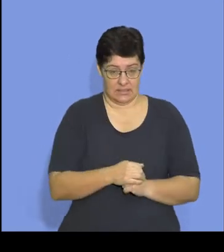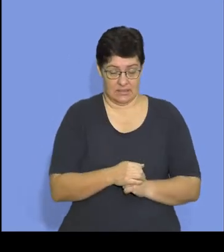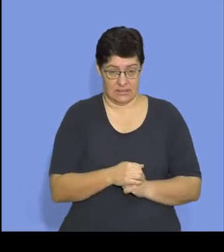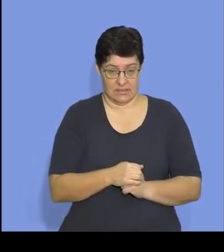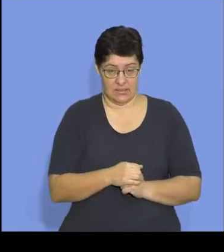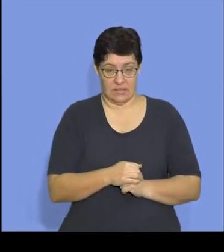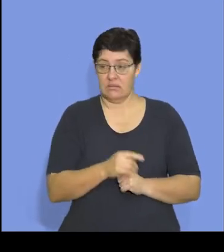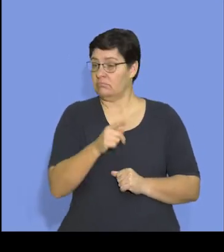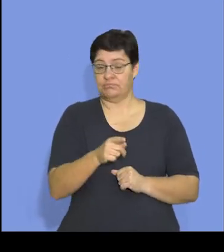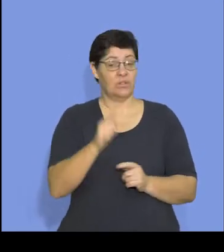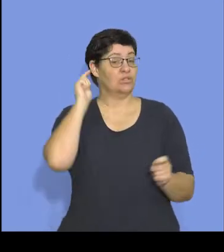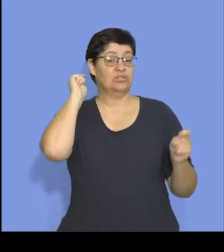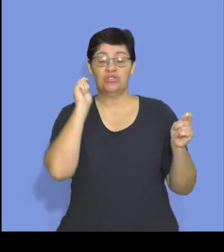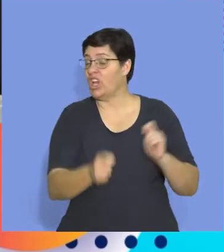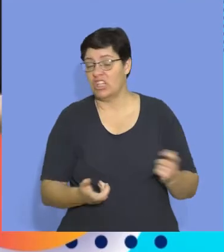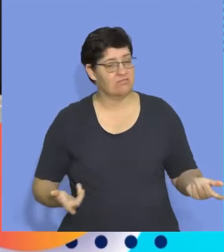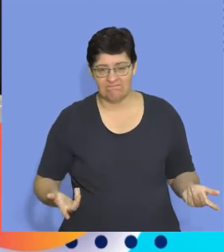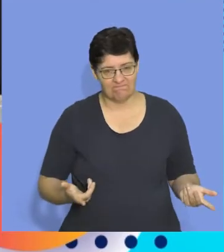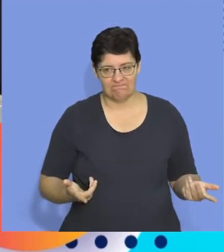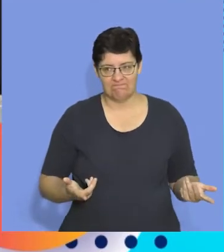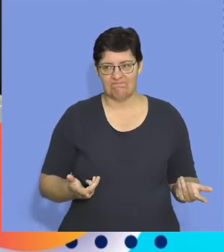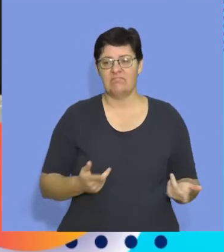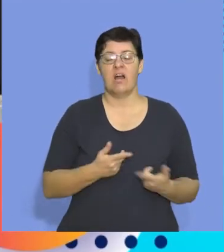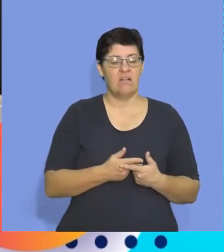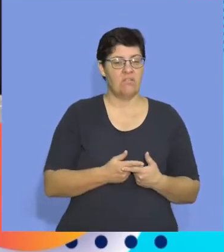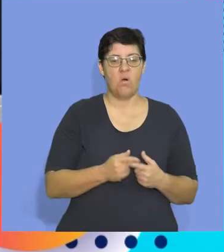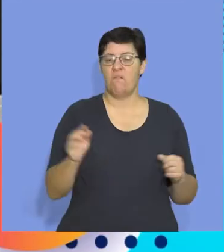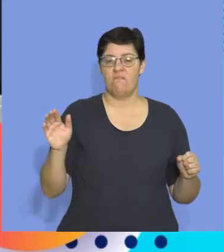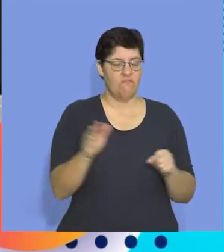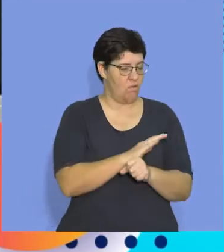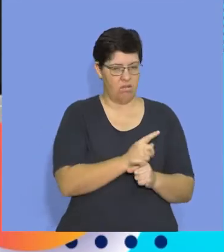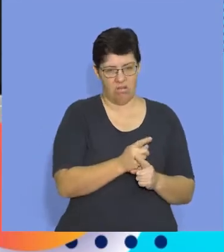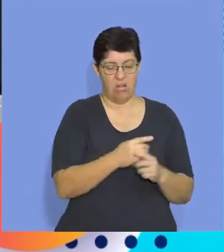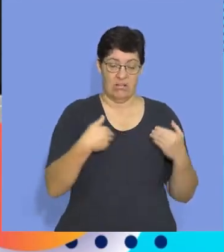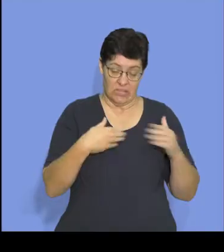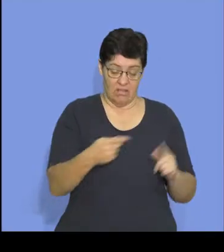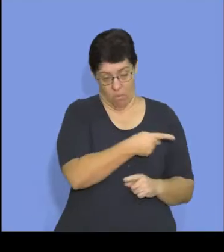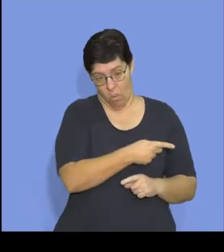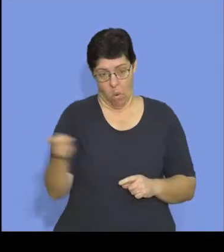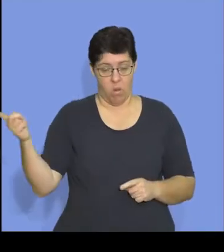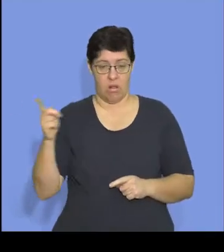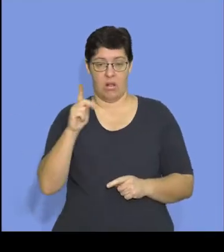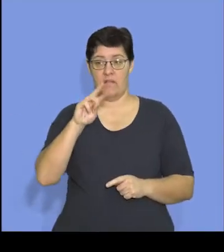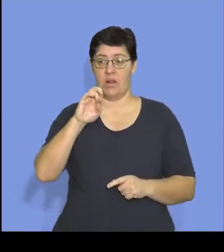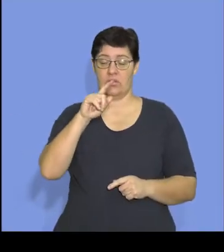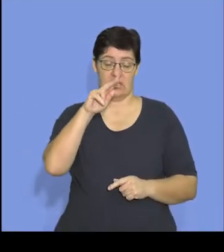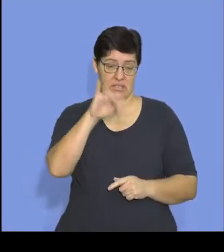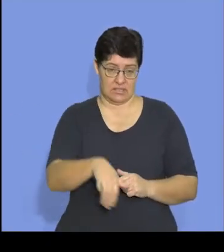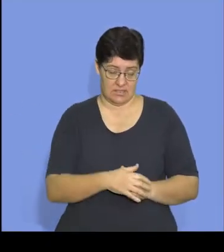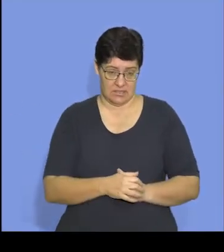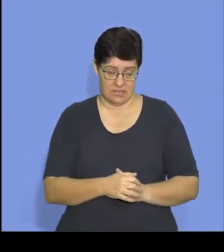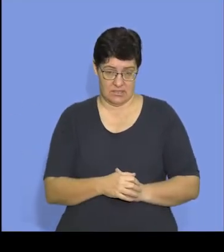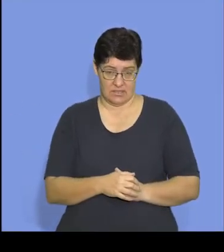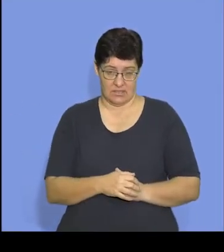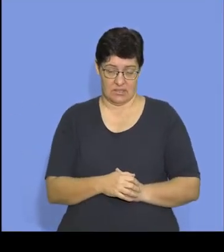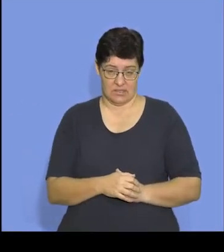That's not going to change. That's going to be the velocity for this whole, the initial velocity for all of it. So I